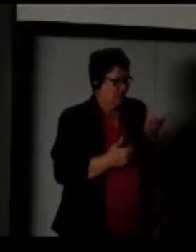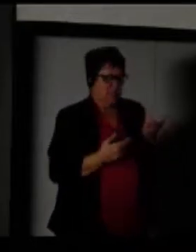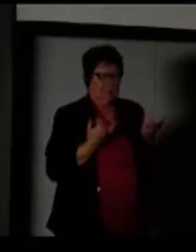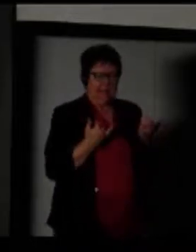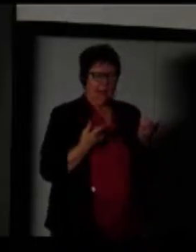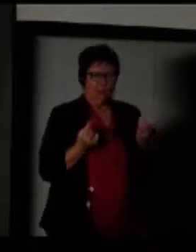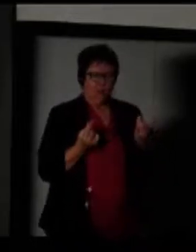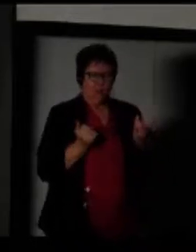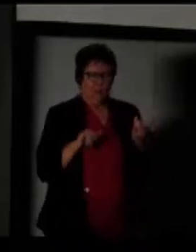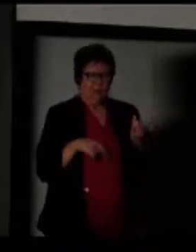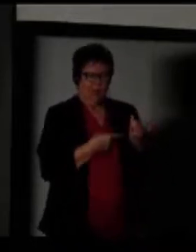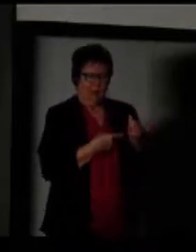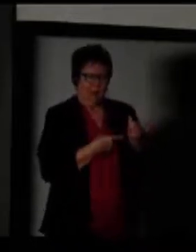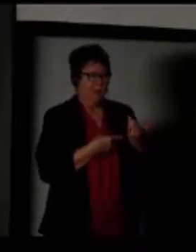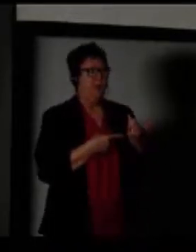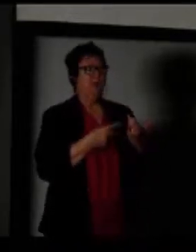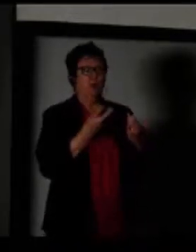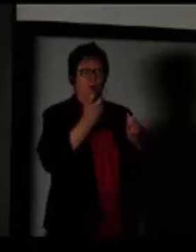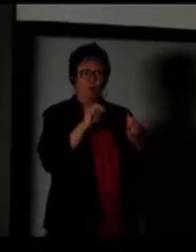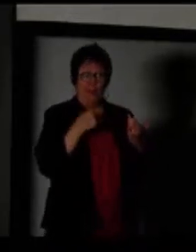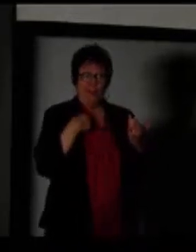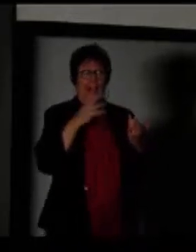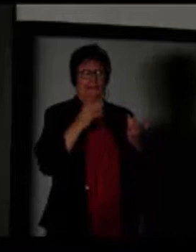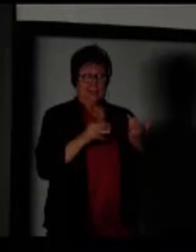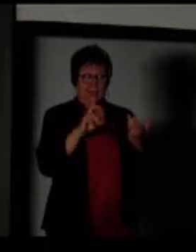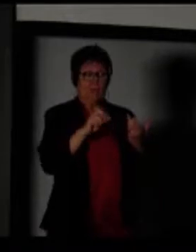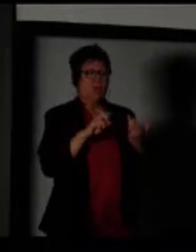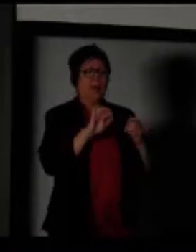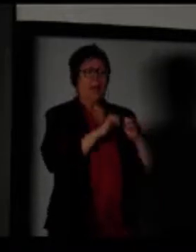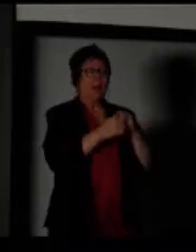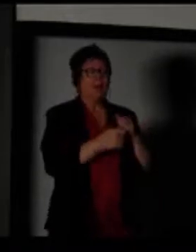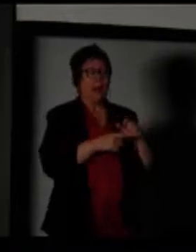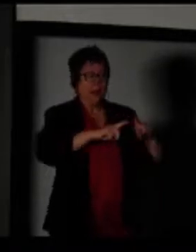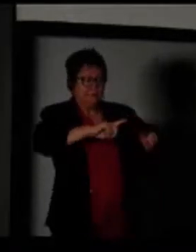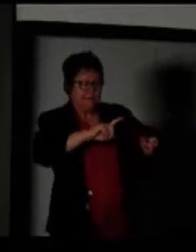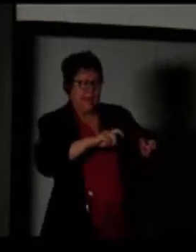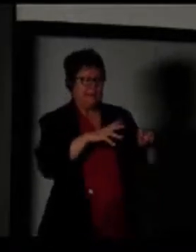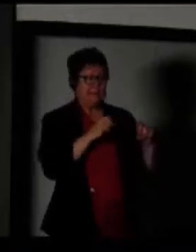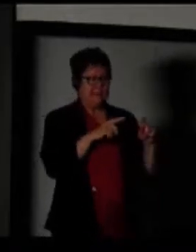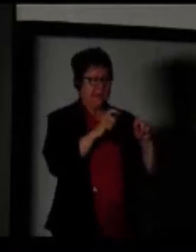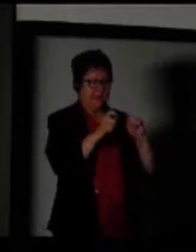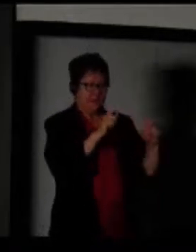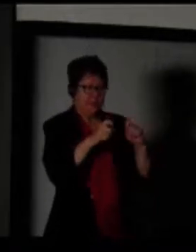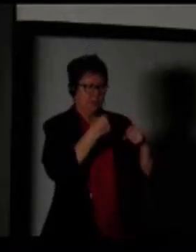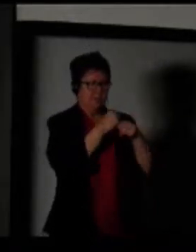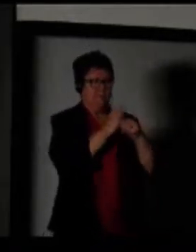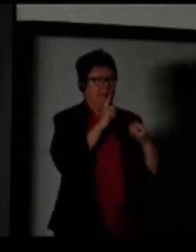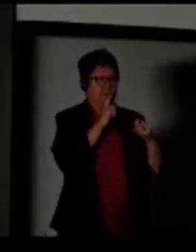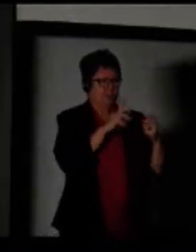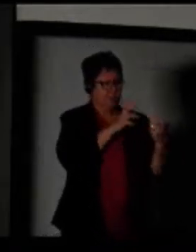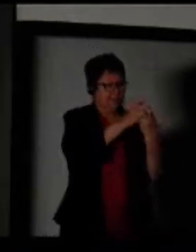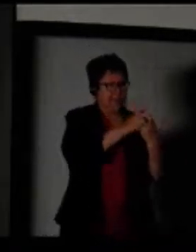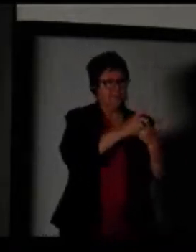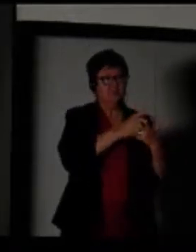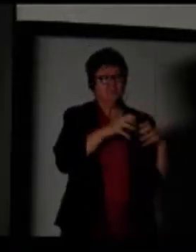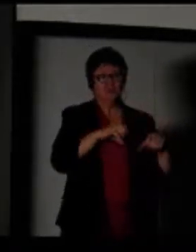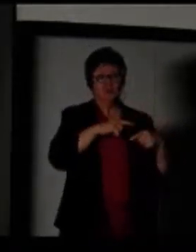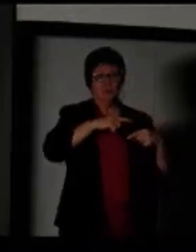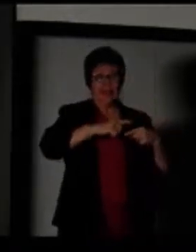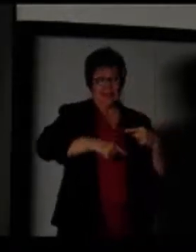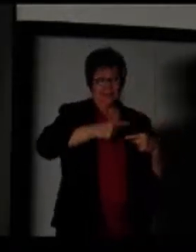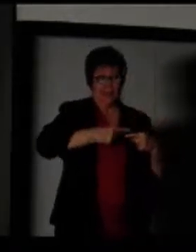then? And when you do something with it, how do you iterate it? How do you test it and adjust quickly and be agile?